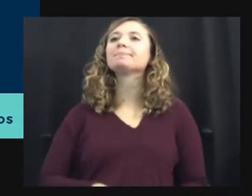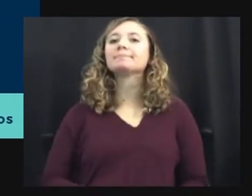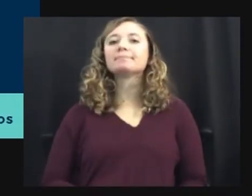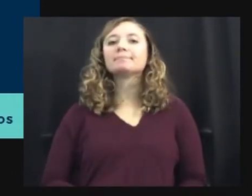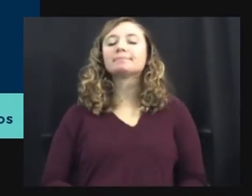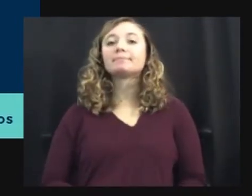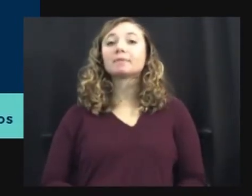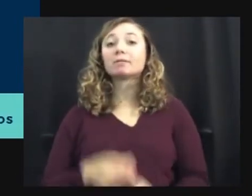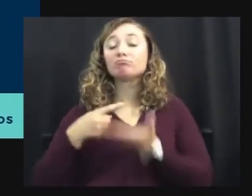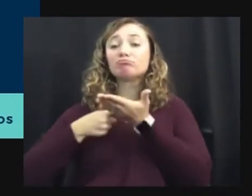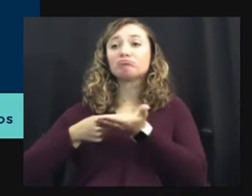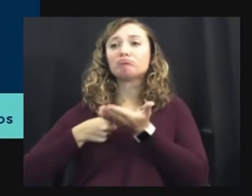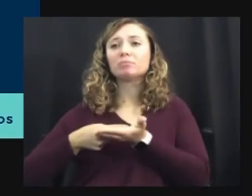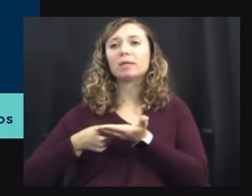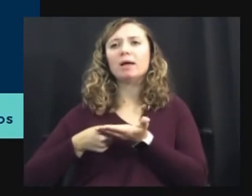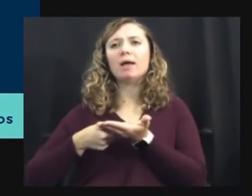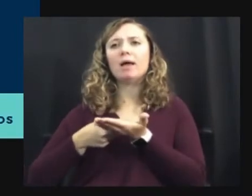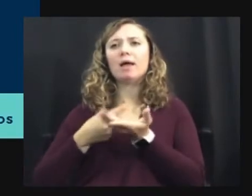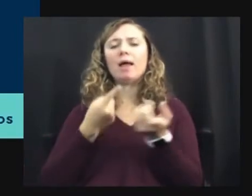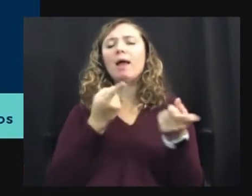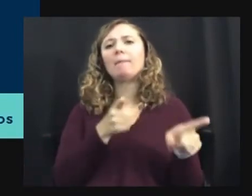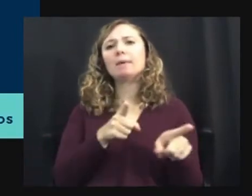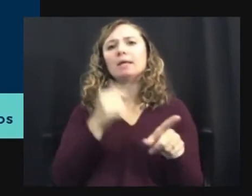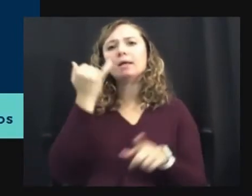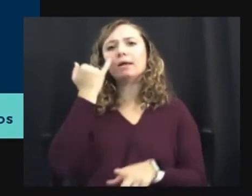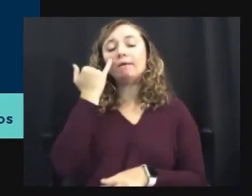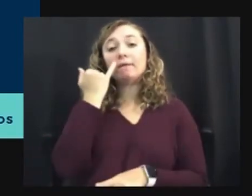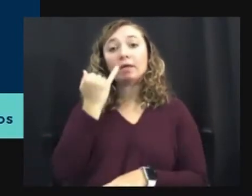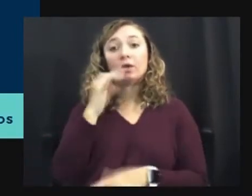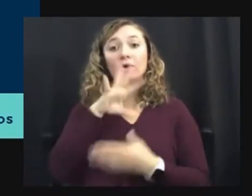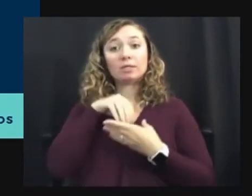we're going to talk about what happens when an autistic